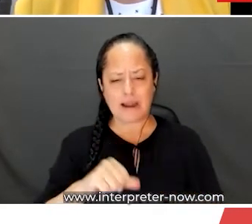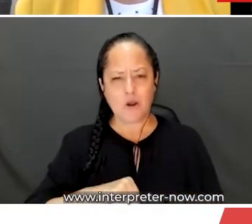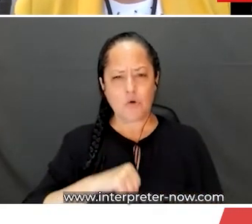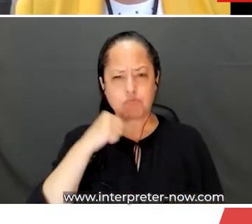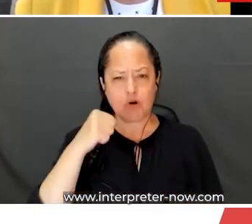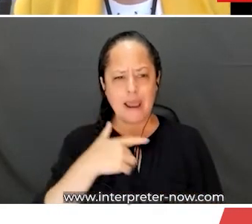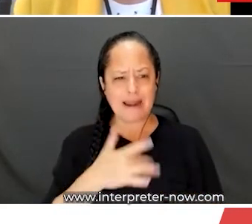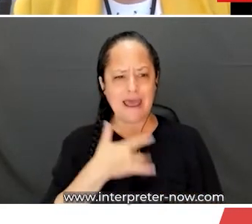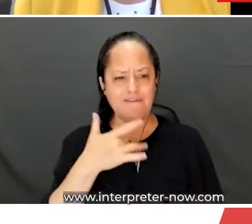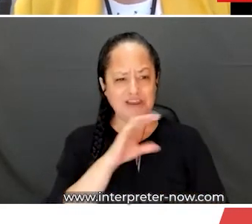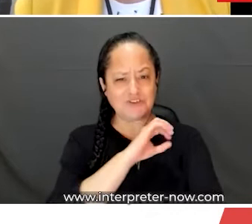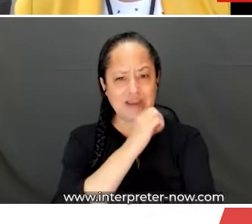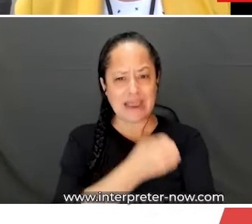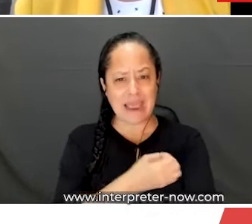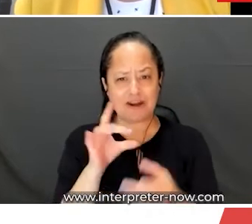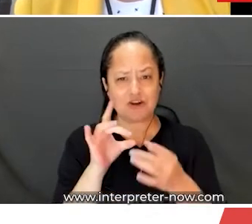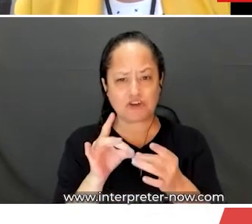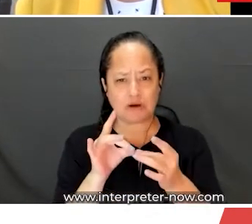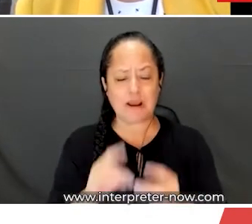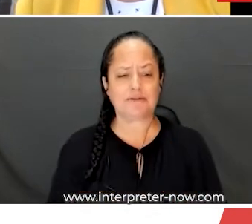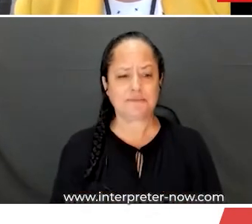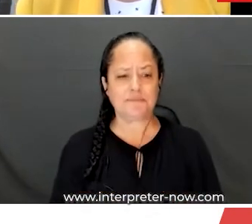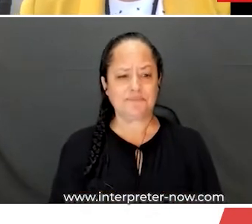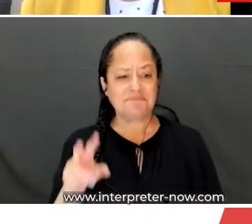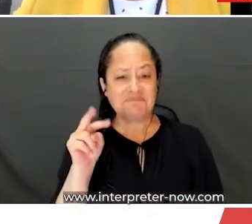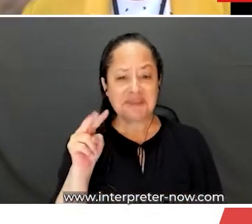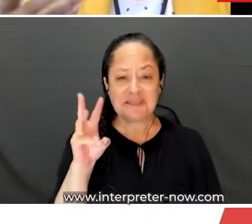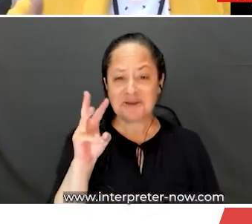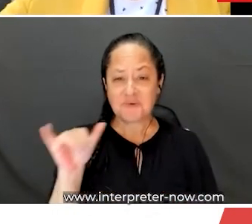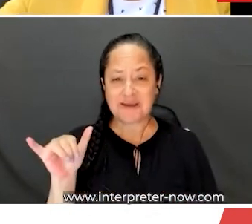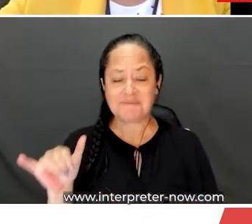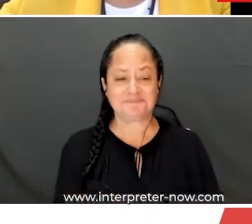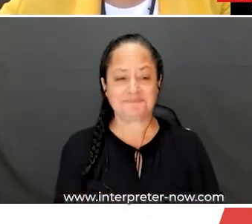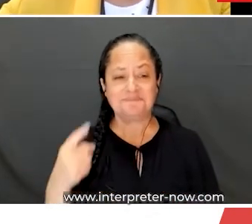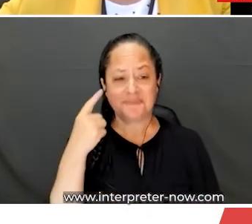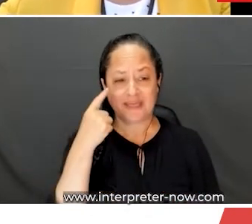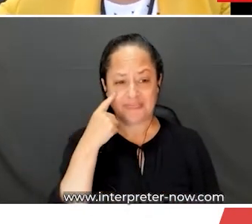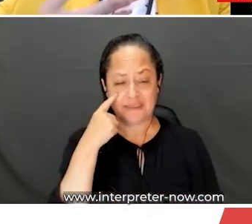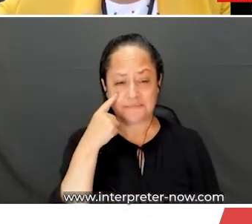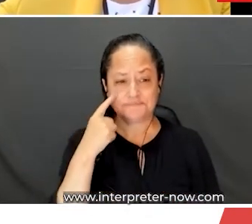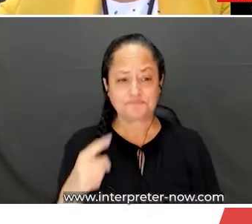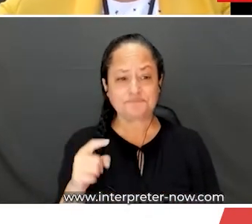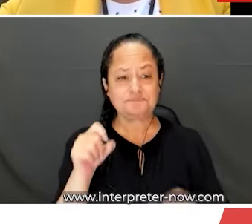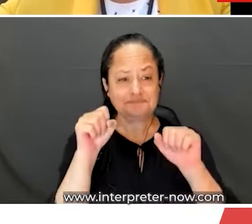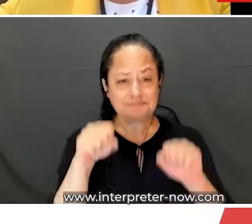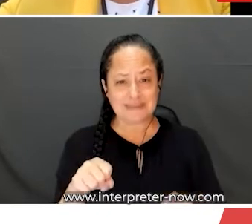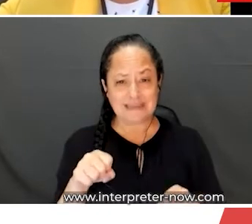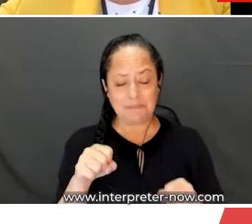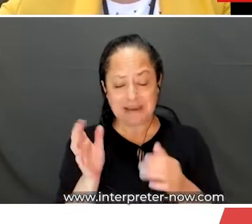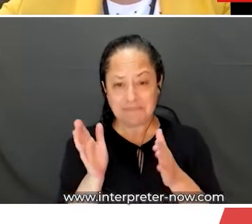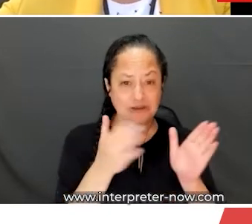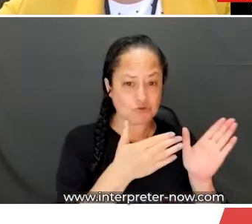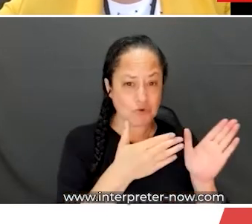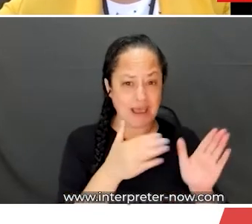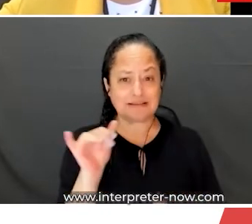that I feel and energy around it. So either way, I think it also can also be very distracting, to